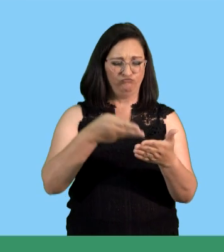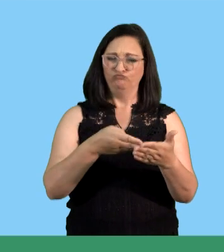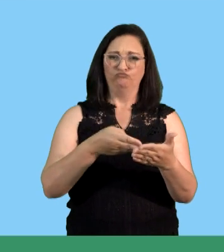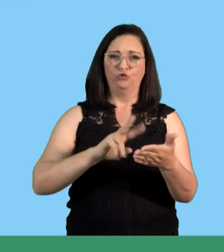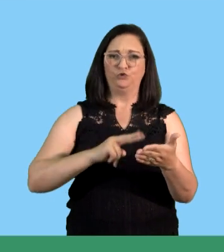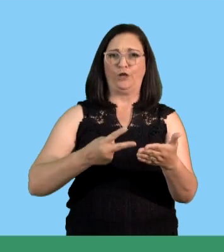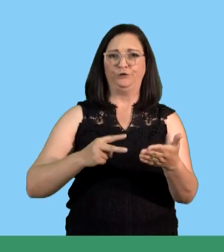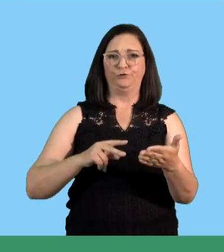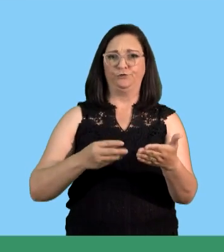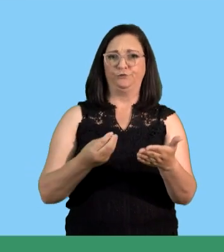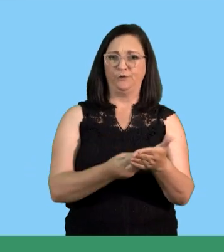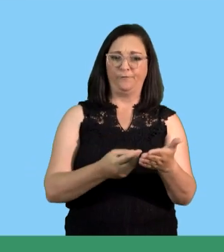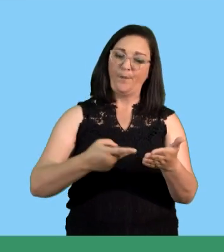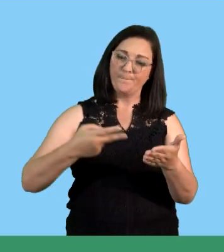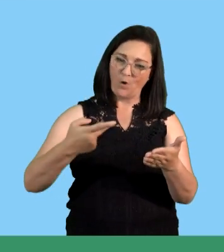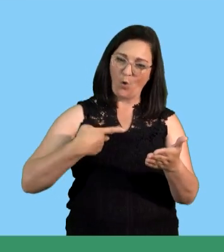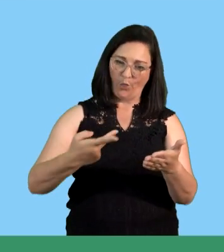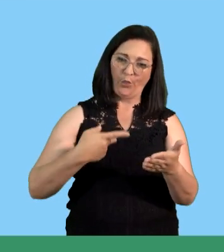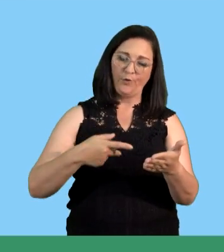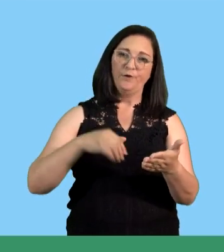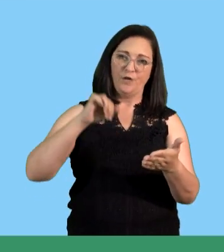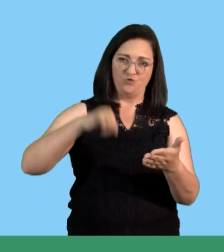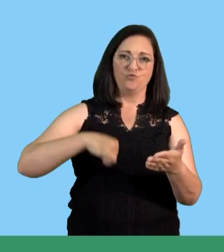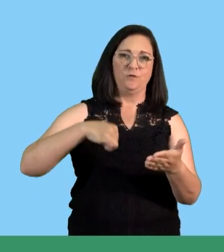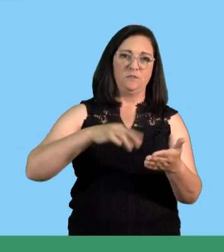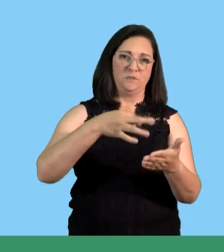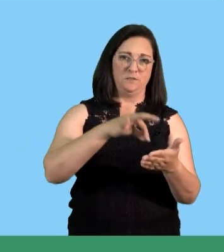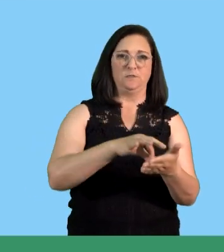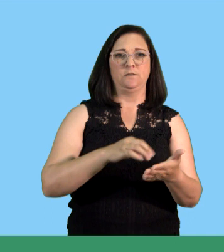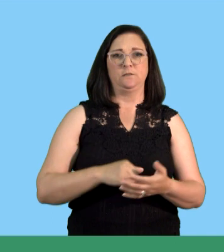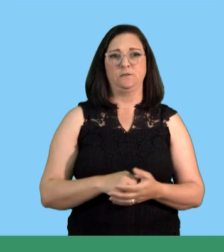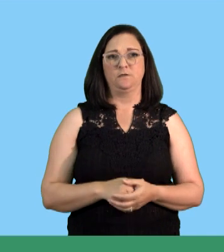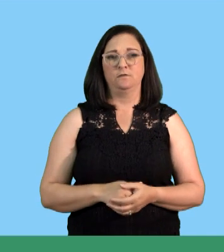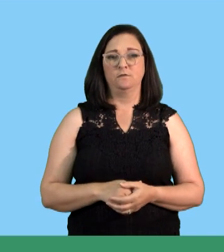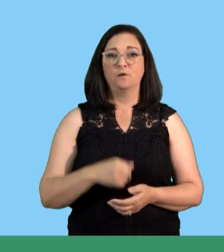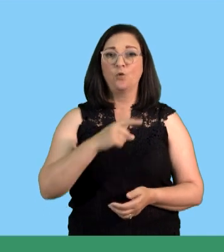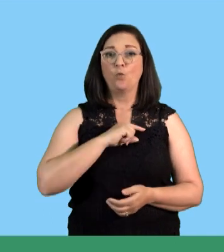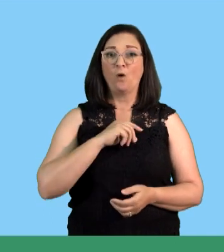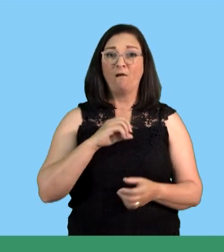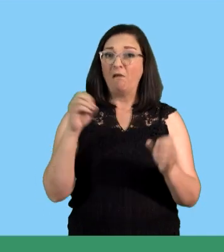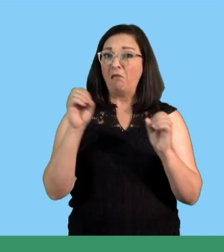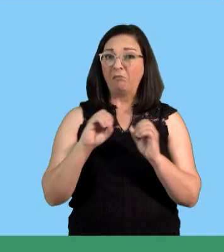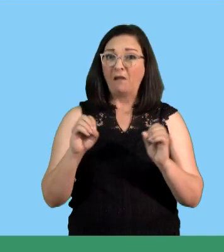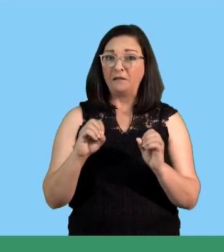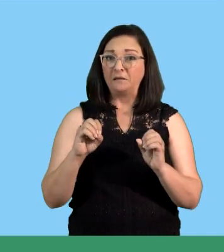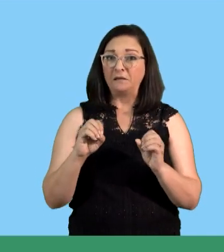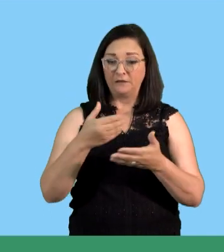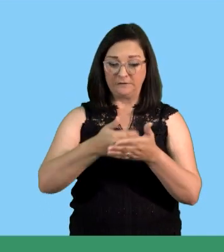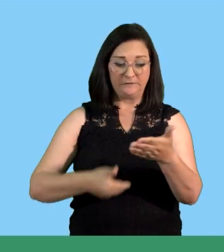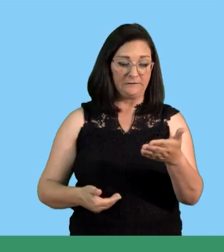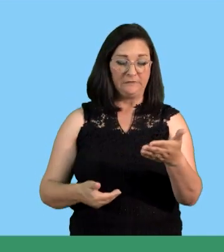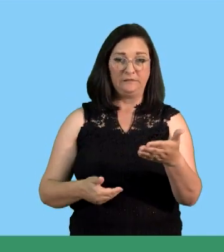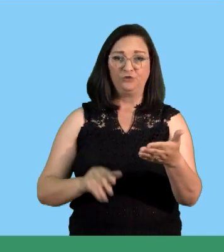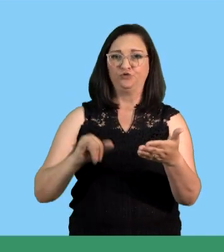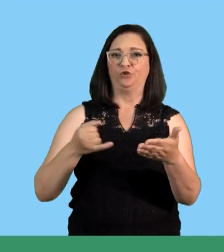contract. Should there be any changes, both must agree. Remember the rule, No contract or nothing can be